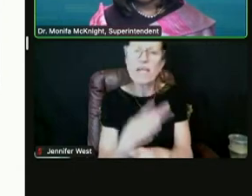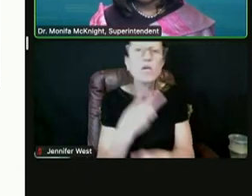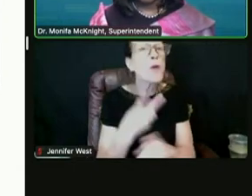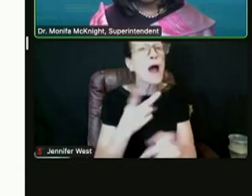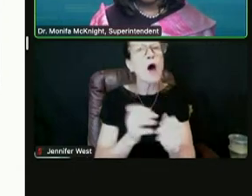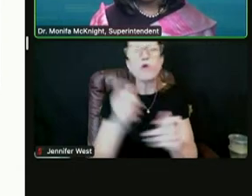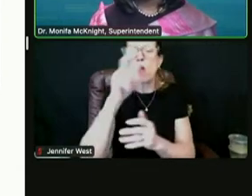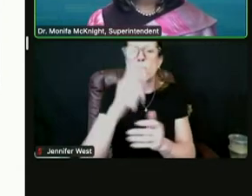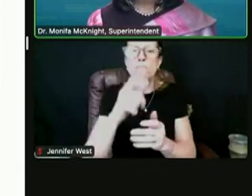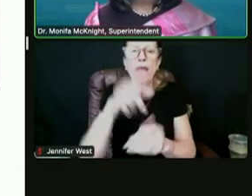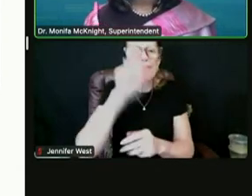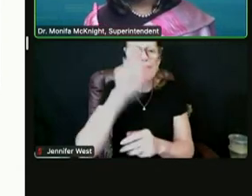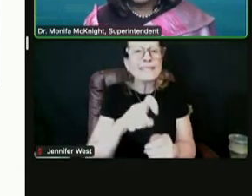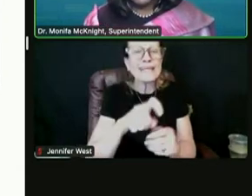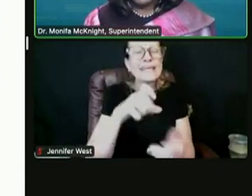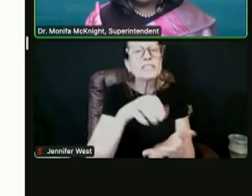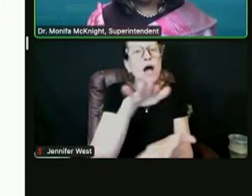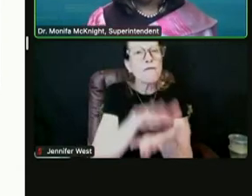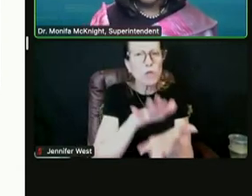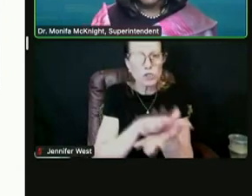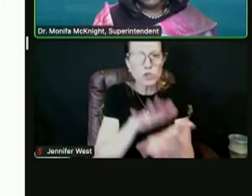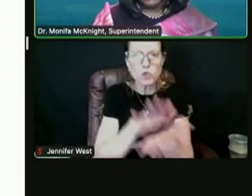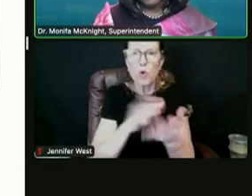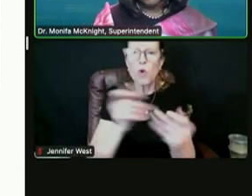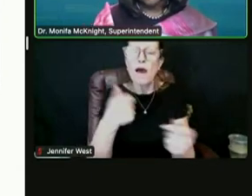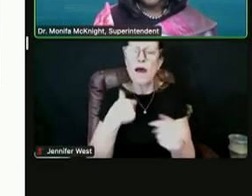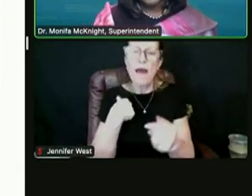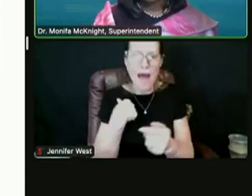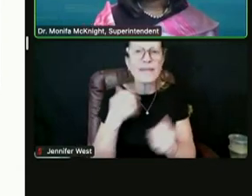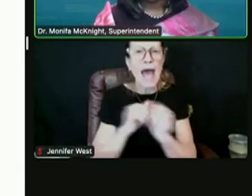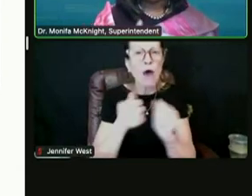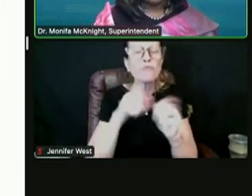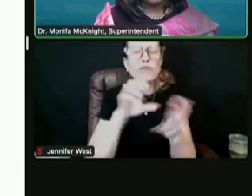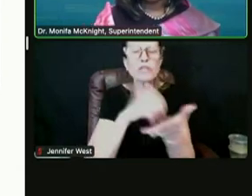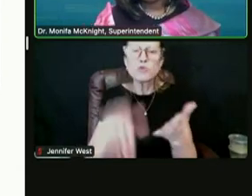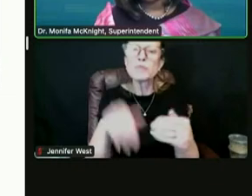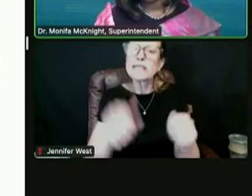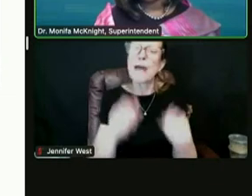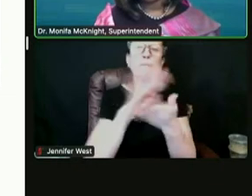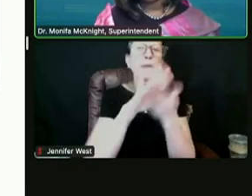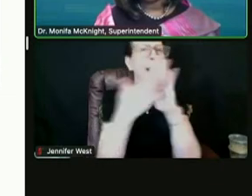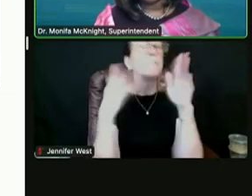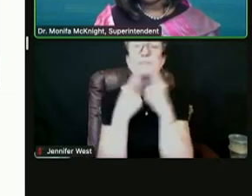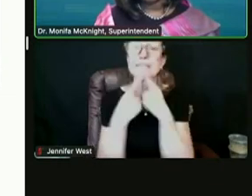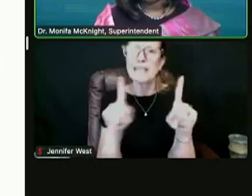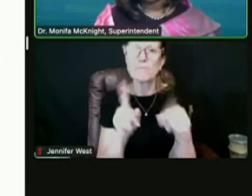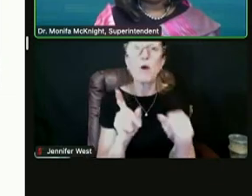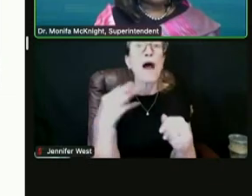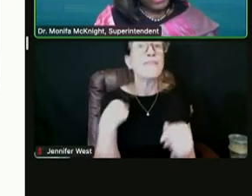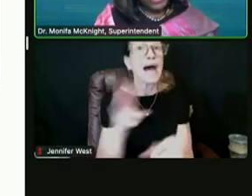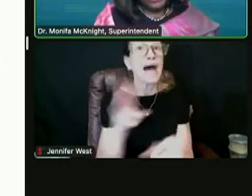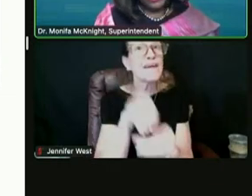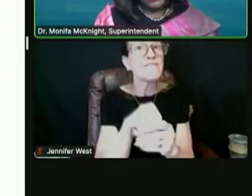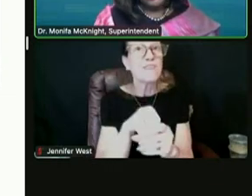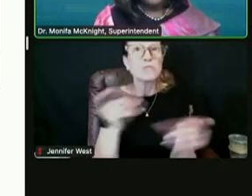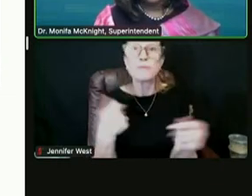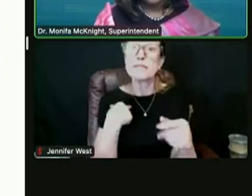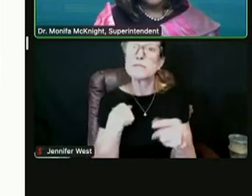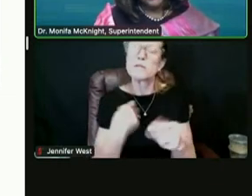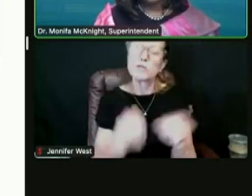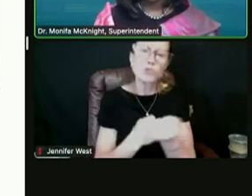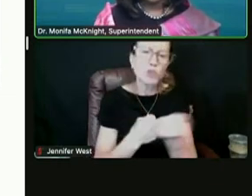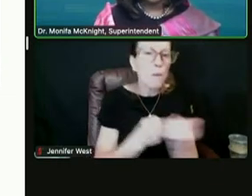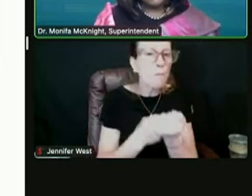get the support that they need and the acceleration that they need to be successful. So that investment starts with us focusing on supports to the students,